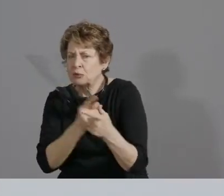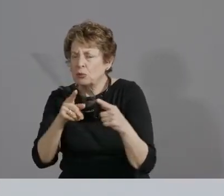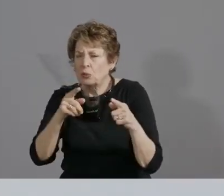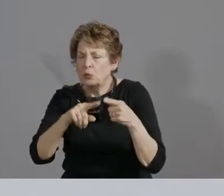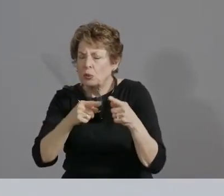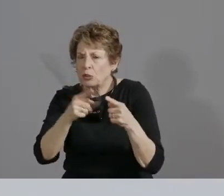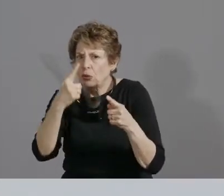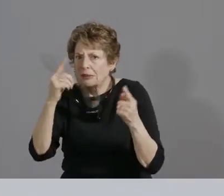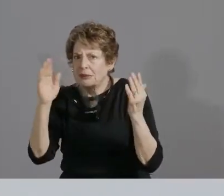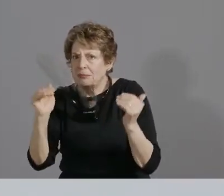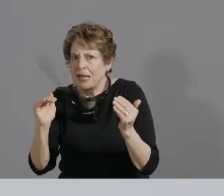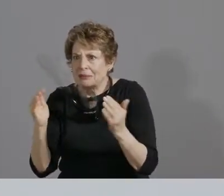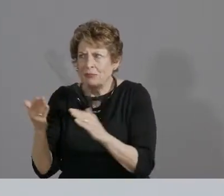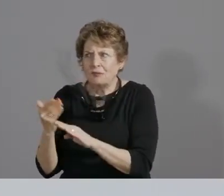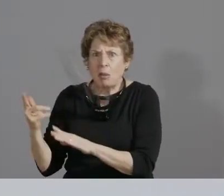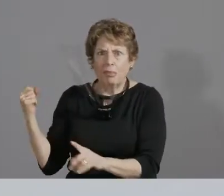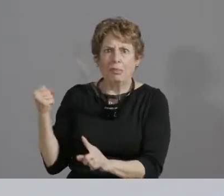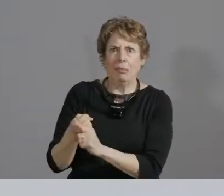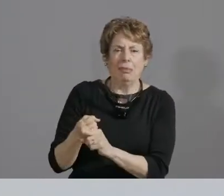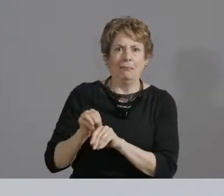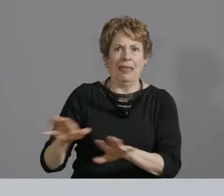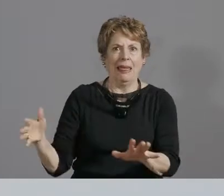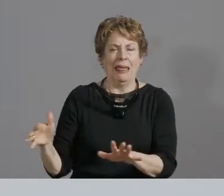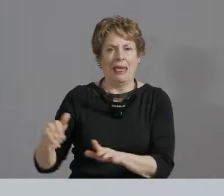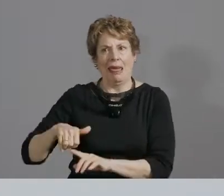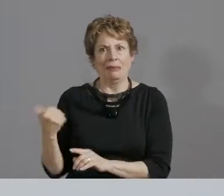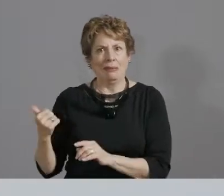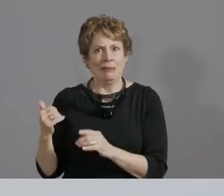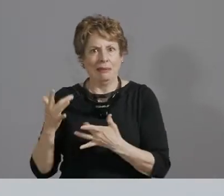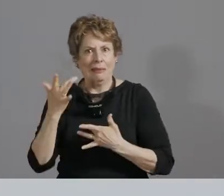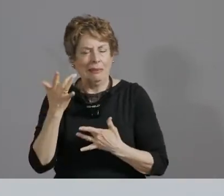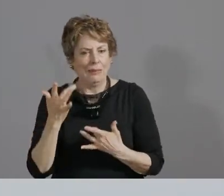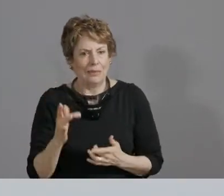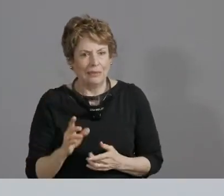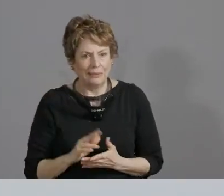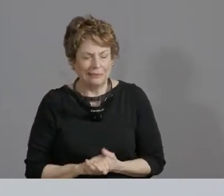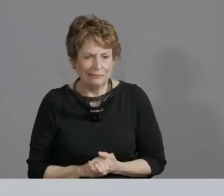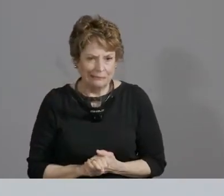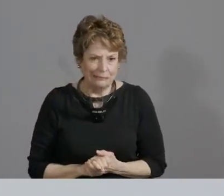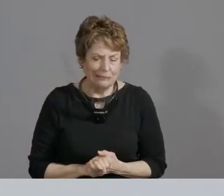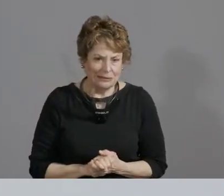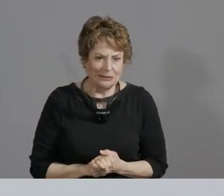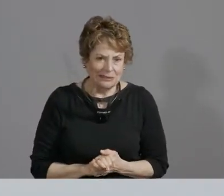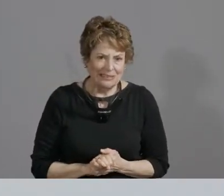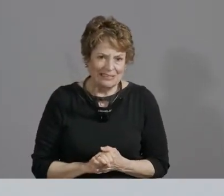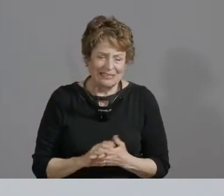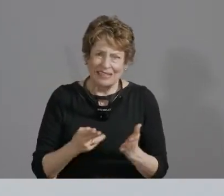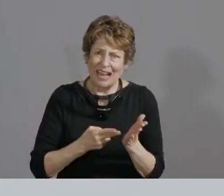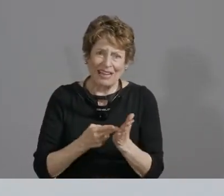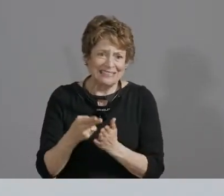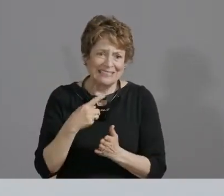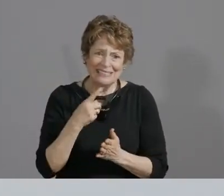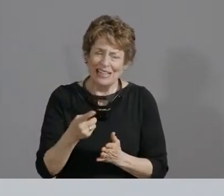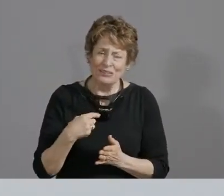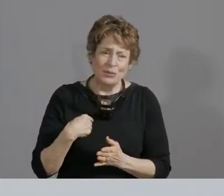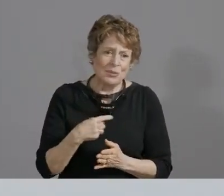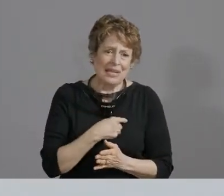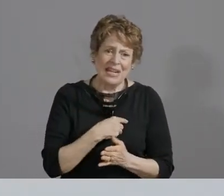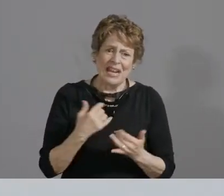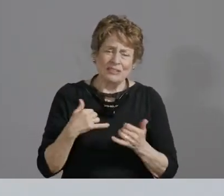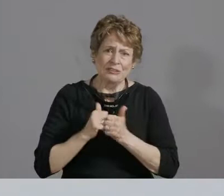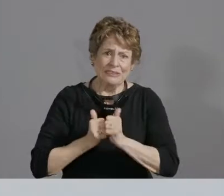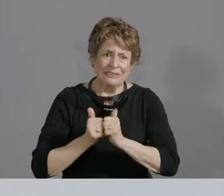the initial question, we are in a race against variant strains